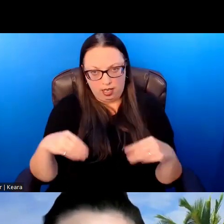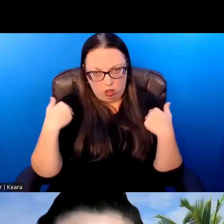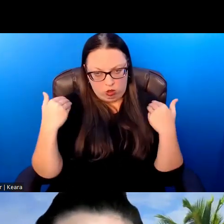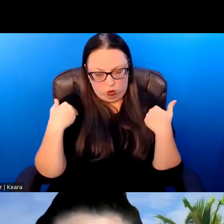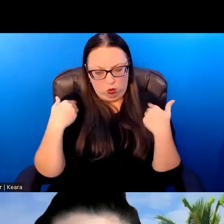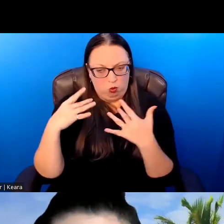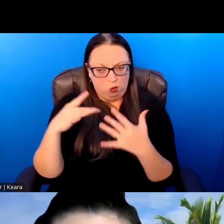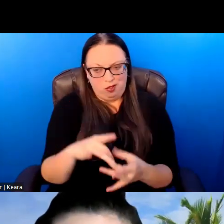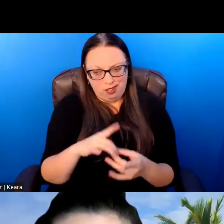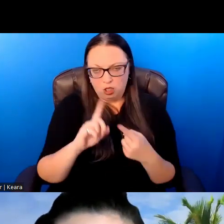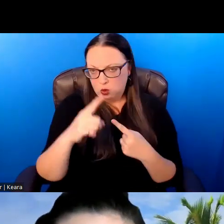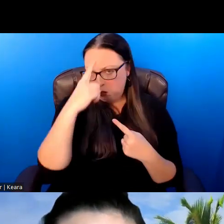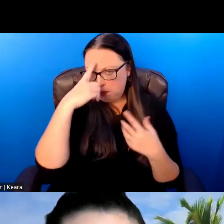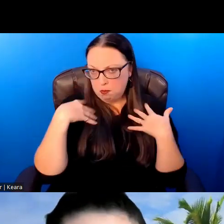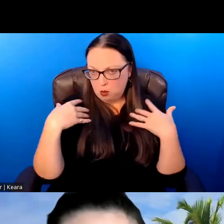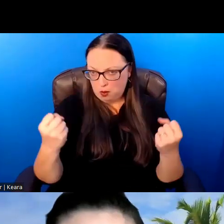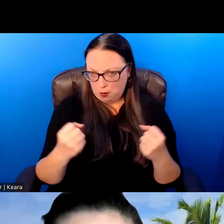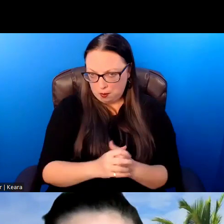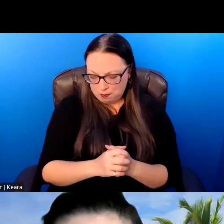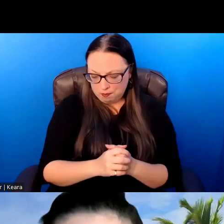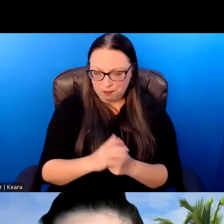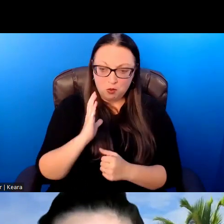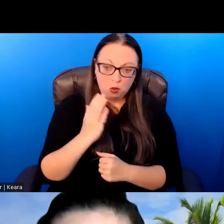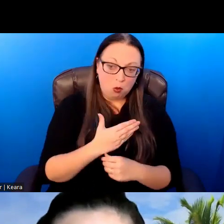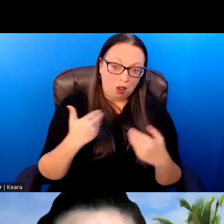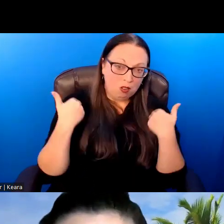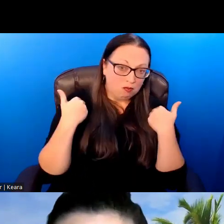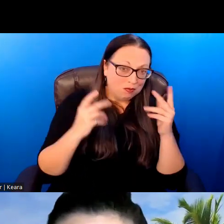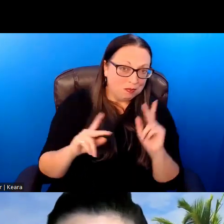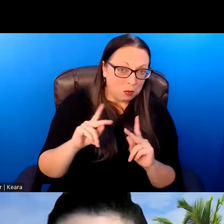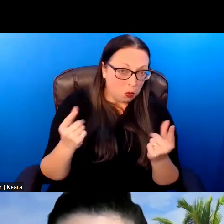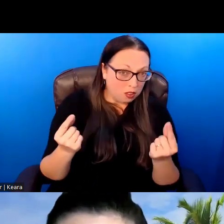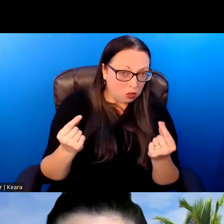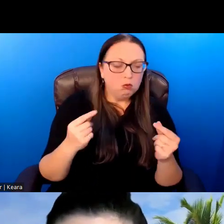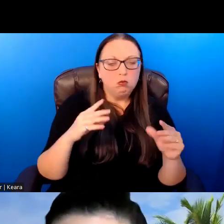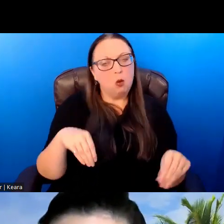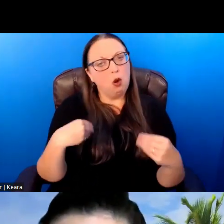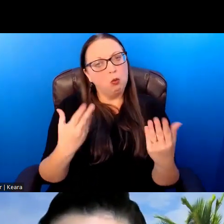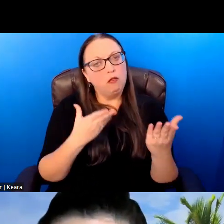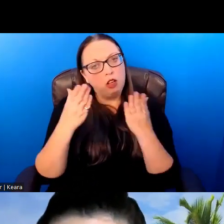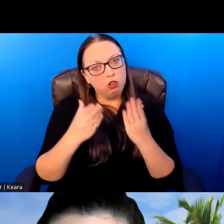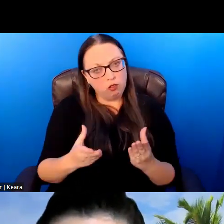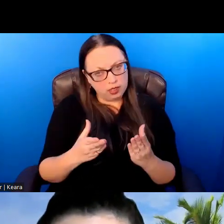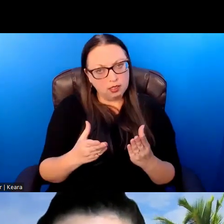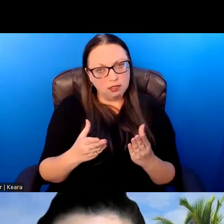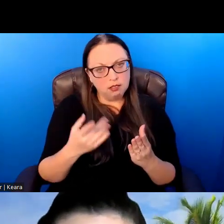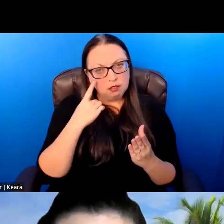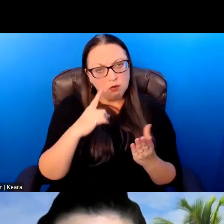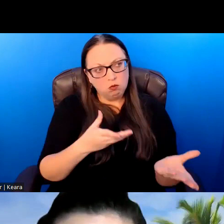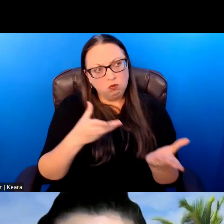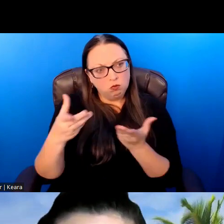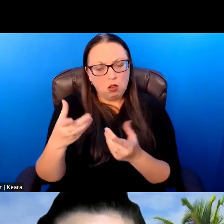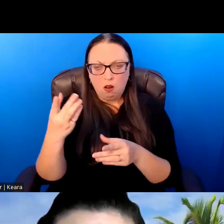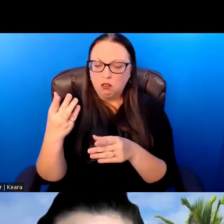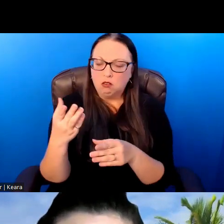mental health. So what do our youth do? They want to provide services to deliver adequate mental